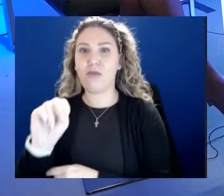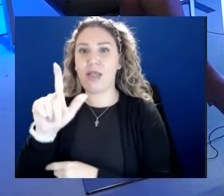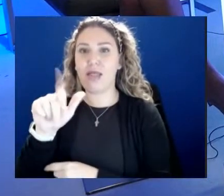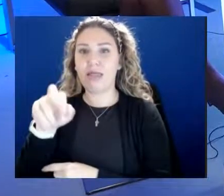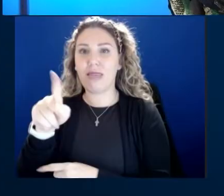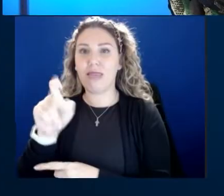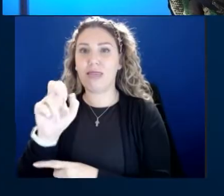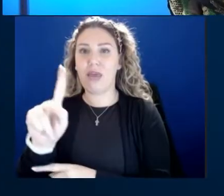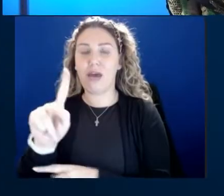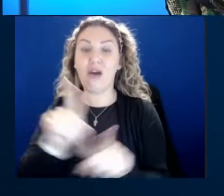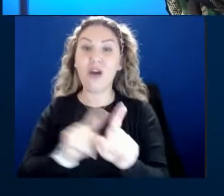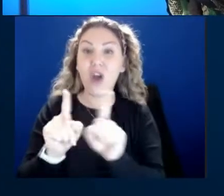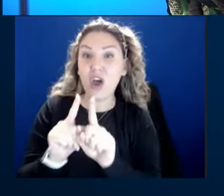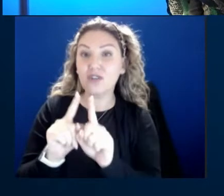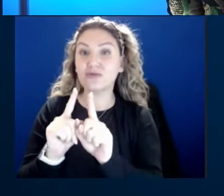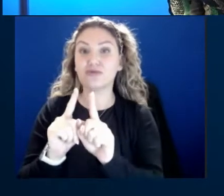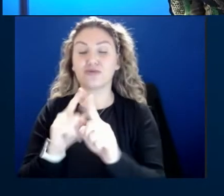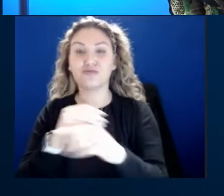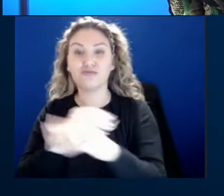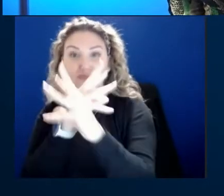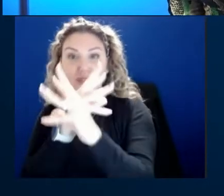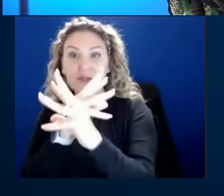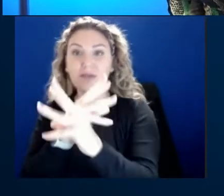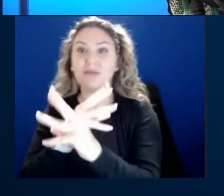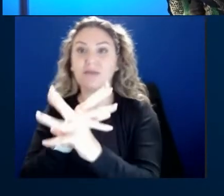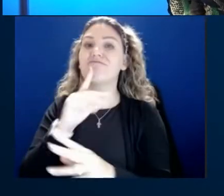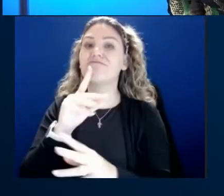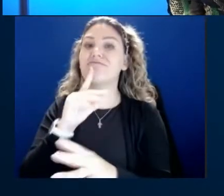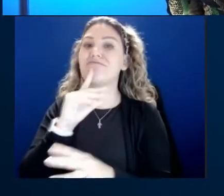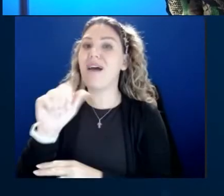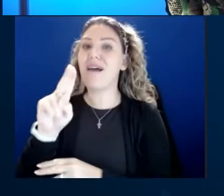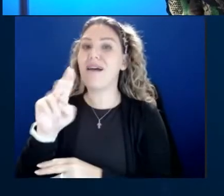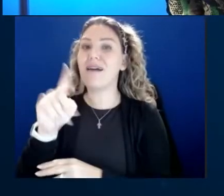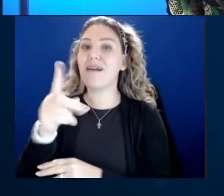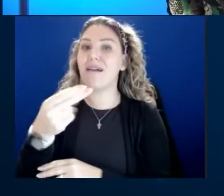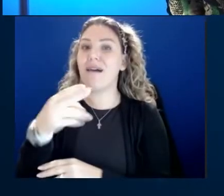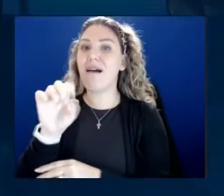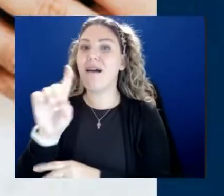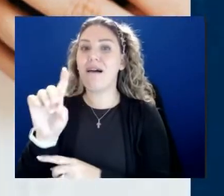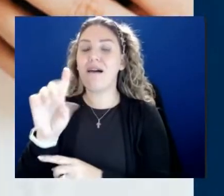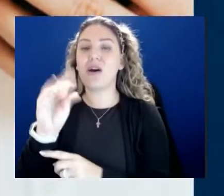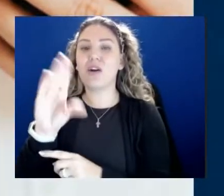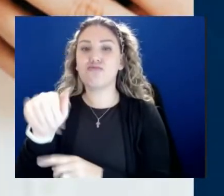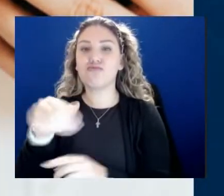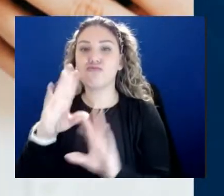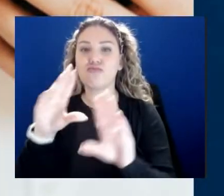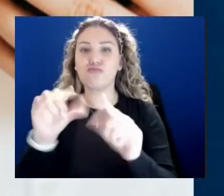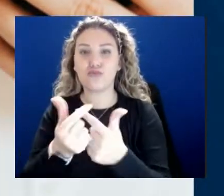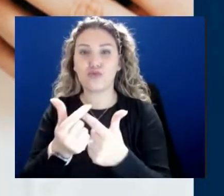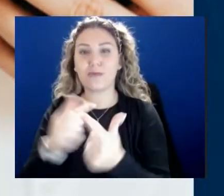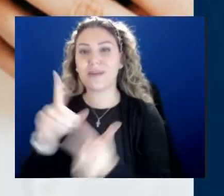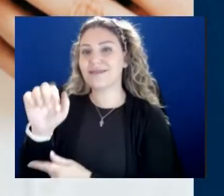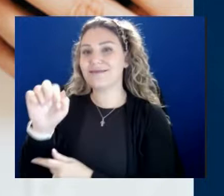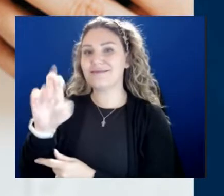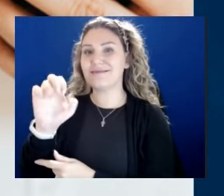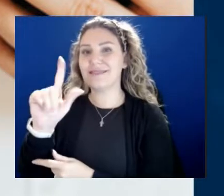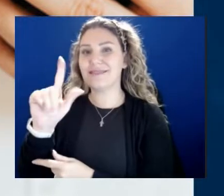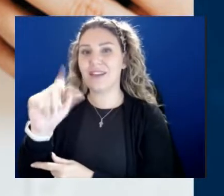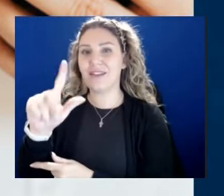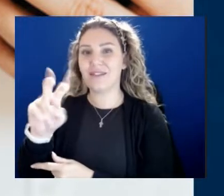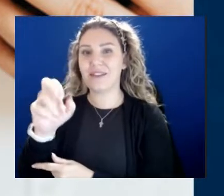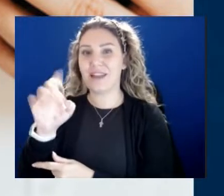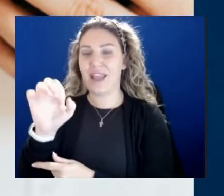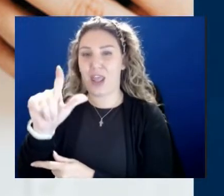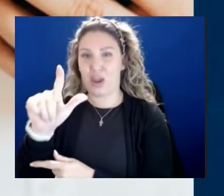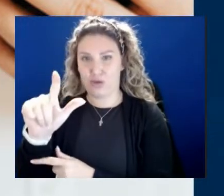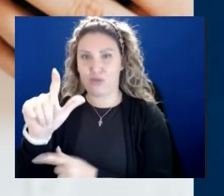virtually is Ad Hoc Group Against Crime President Damon Daniel. And of course, we always want to hear from you. What concerns do you